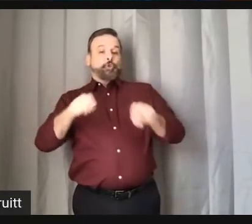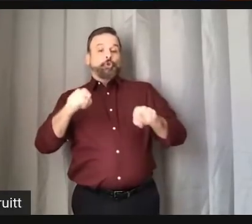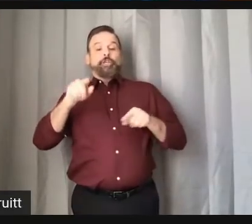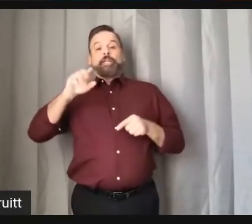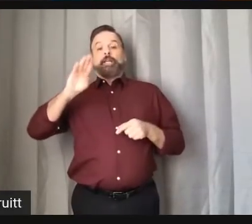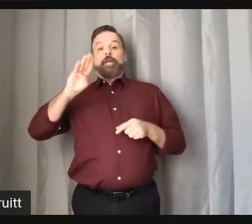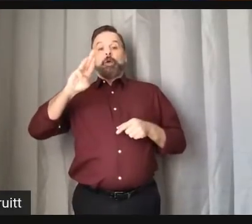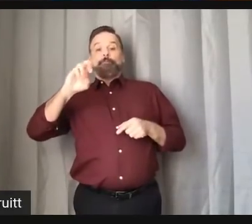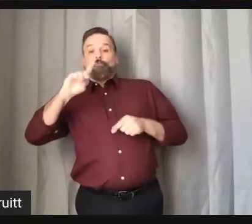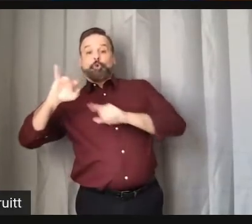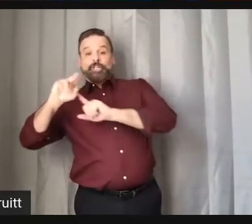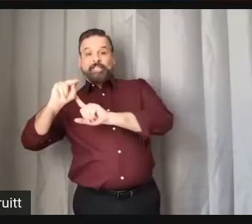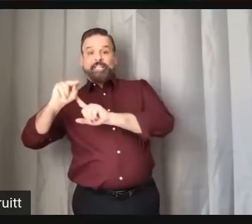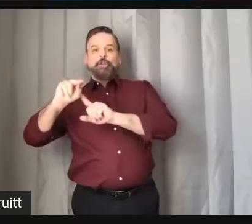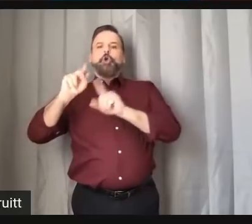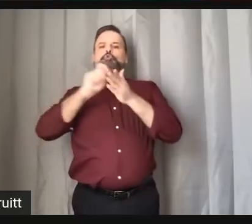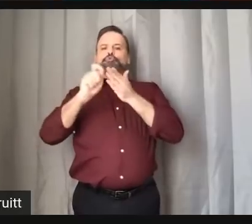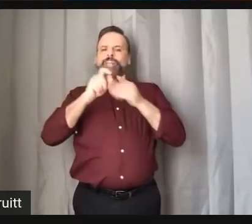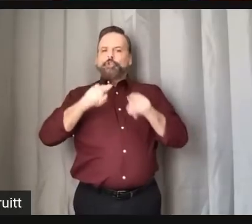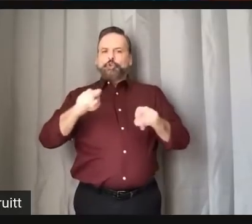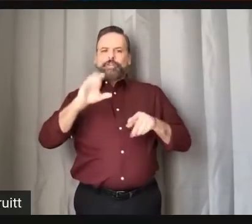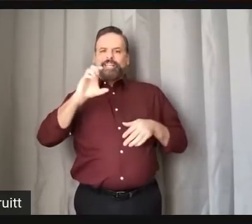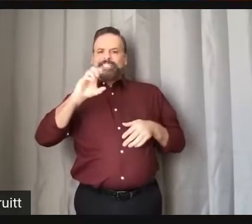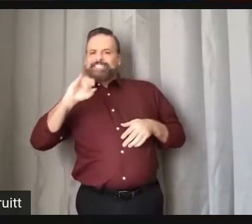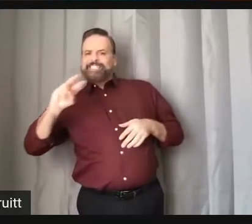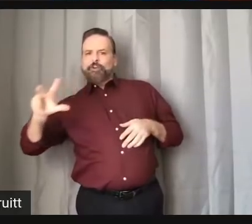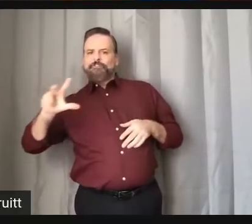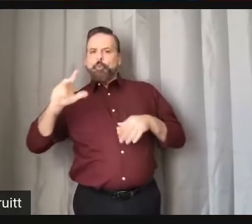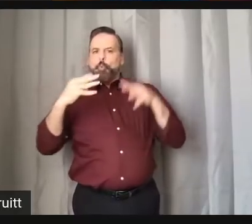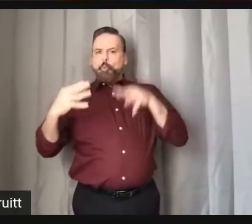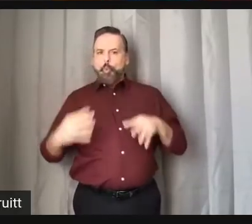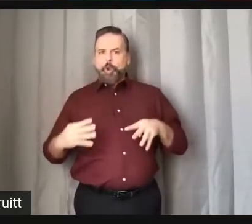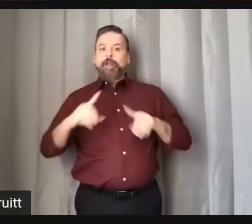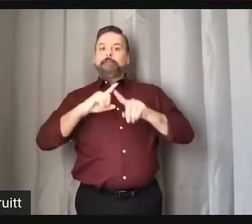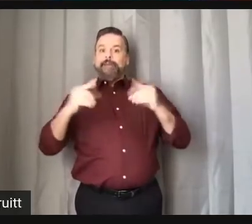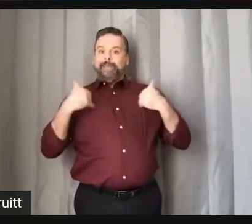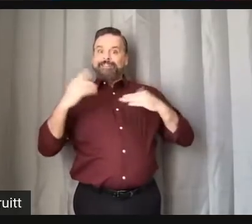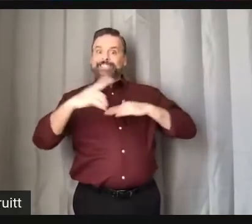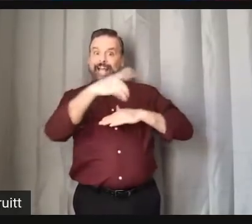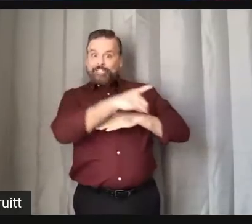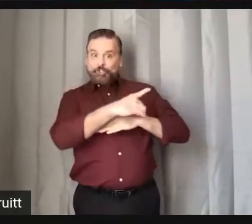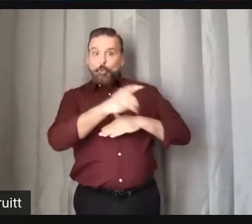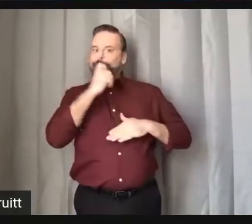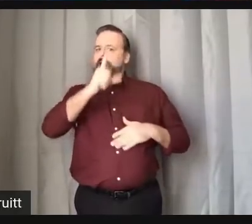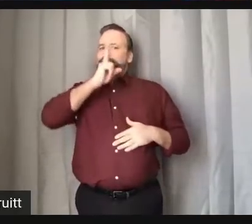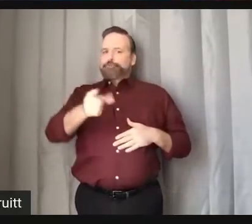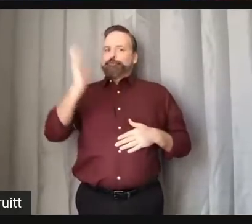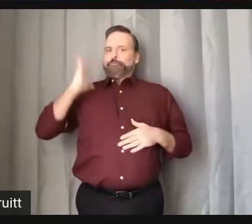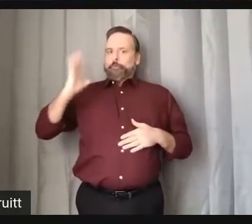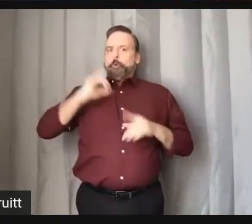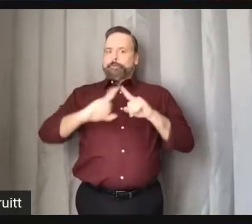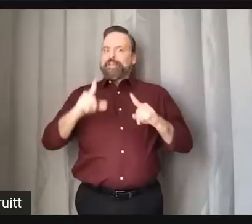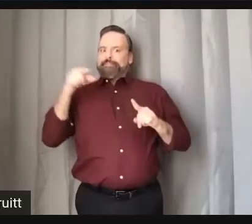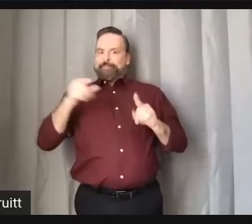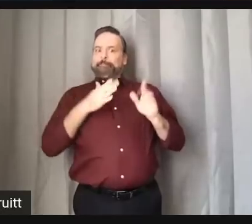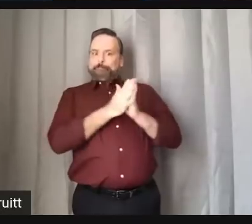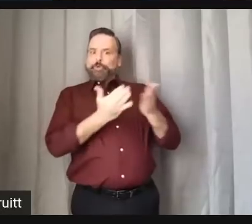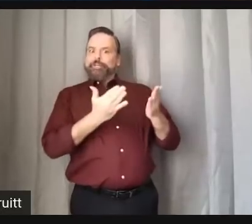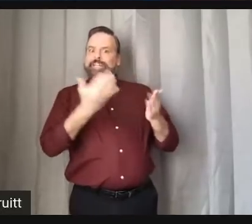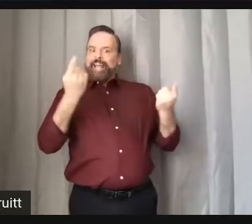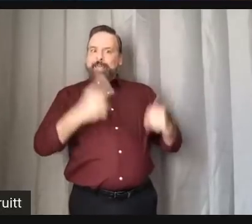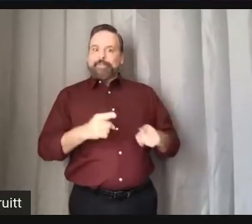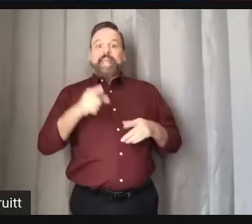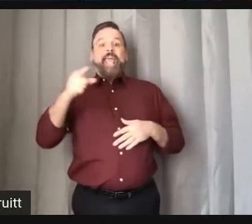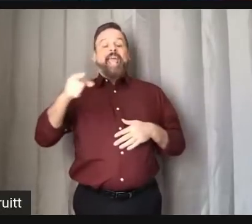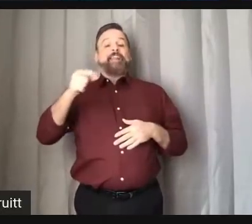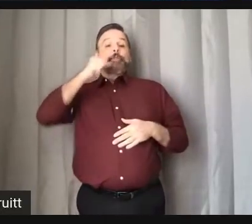dinosaurs running around. Which isn't really true. That wasn't happening during the Civil War. But in this fantasy book, it is. And Magdalisa Roca can talk to